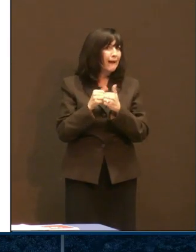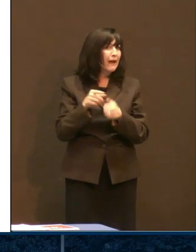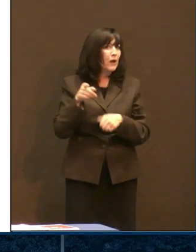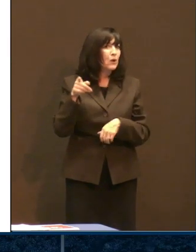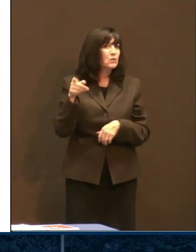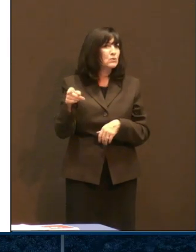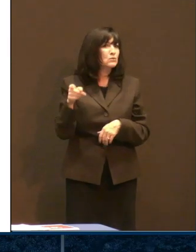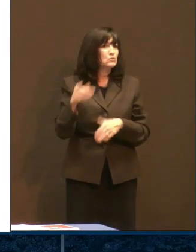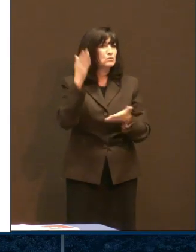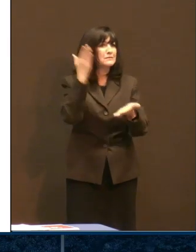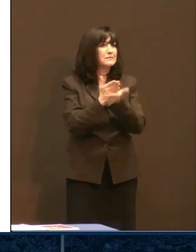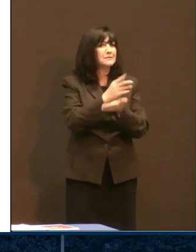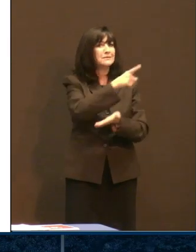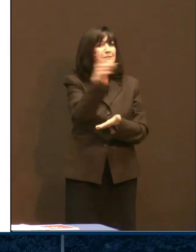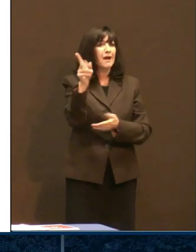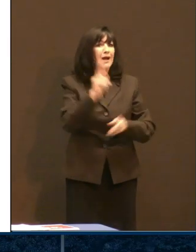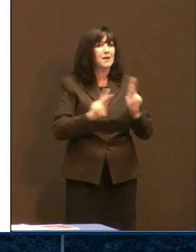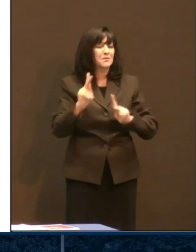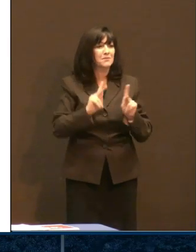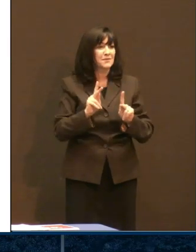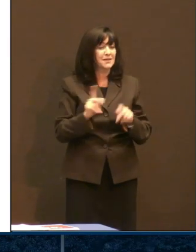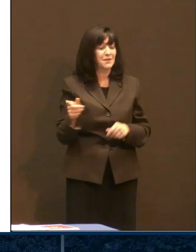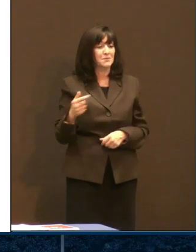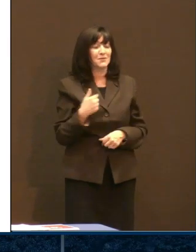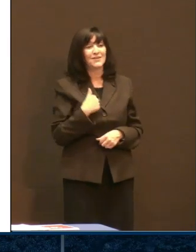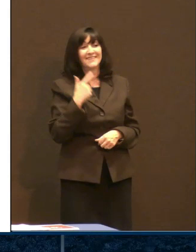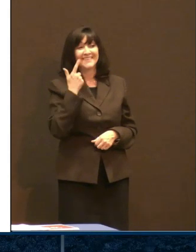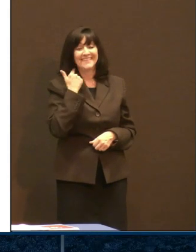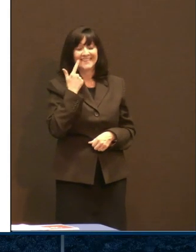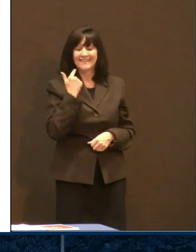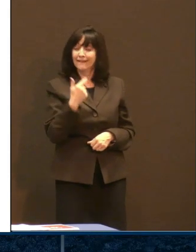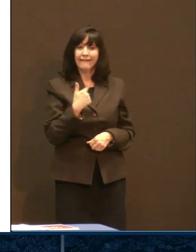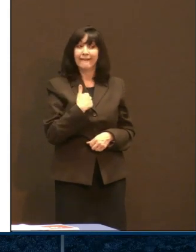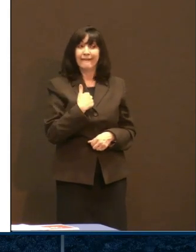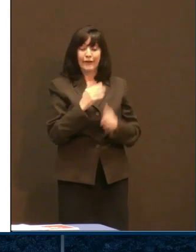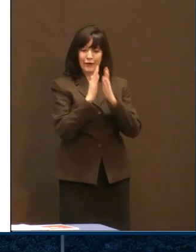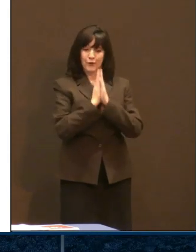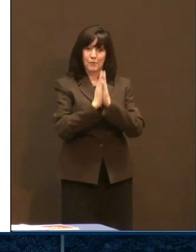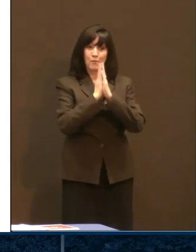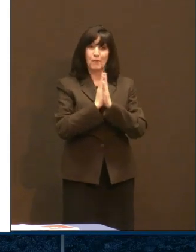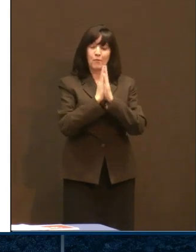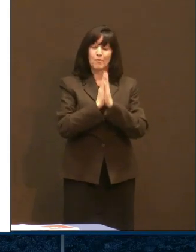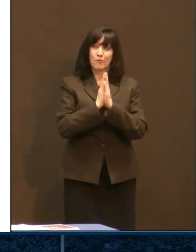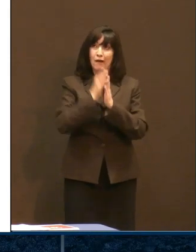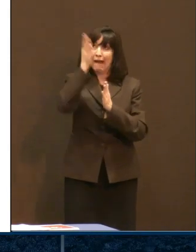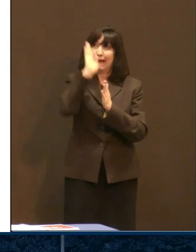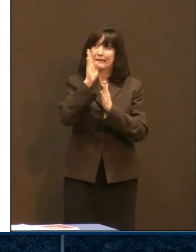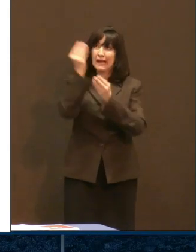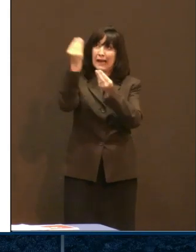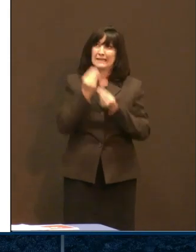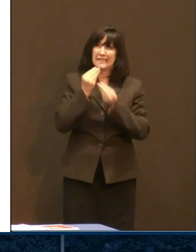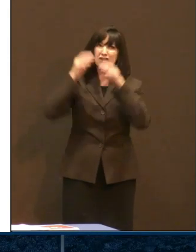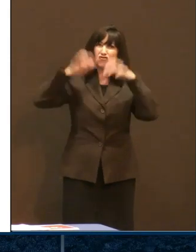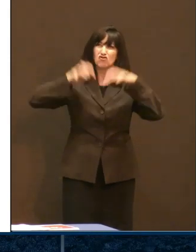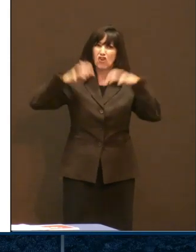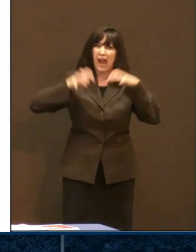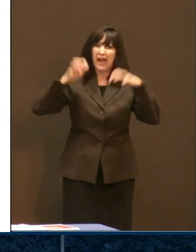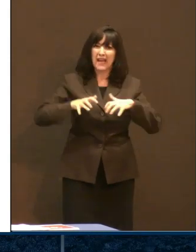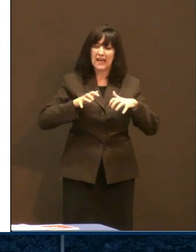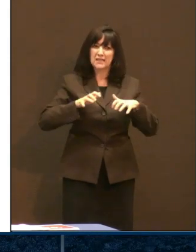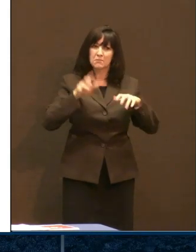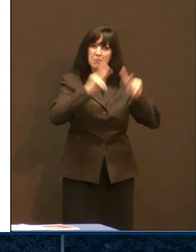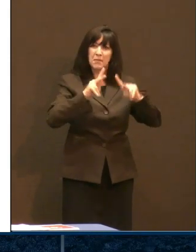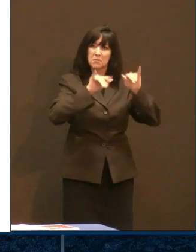rain these days so that we can more effectively have social distancing. It's hard, you know. It's